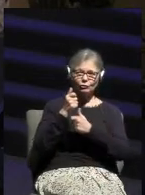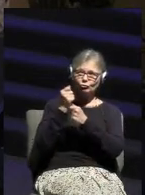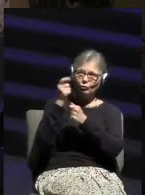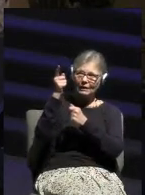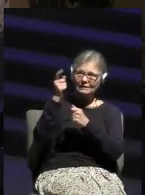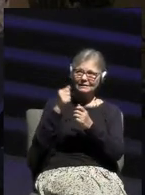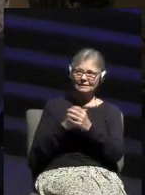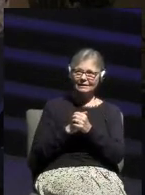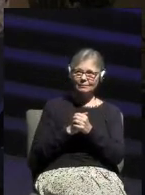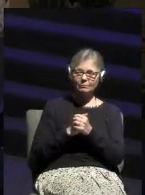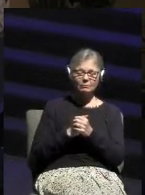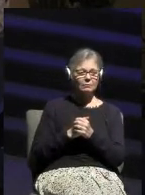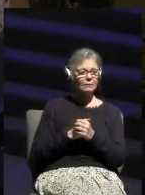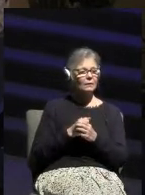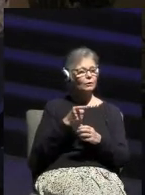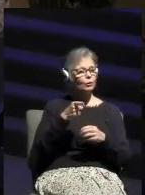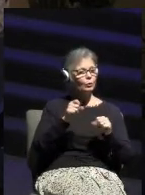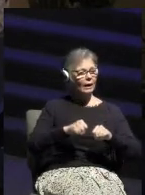We can read it,